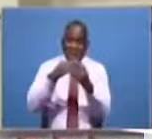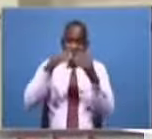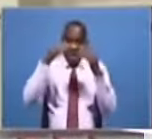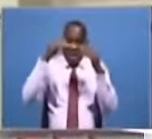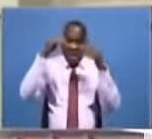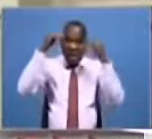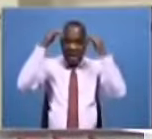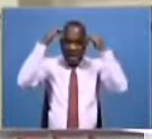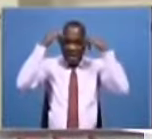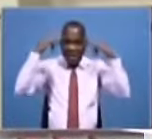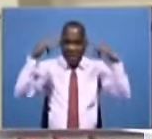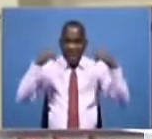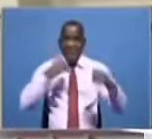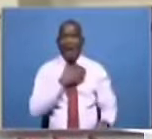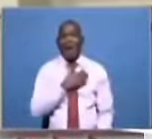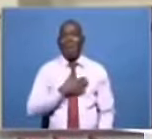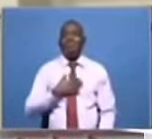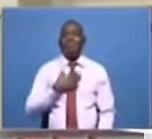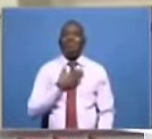that